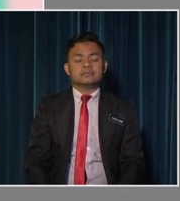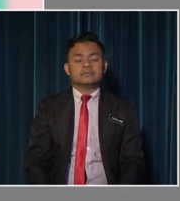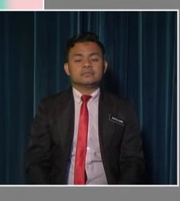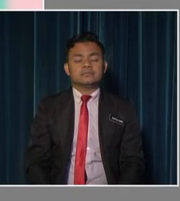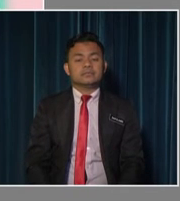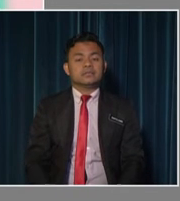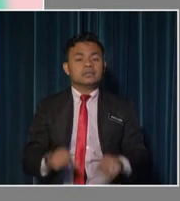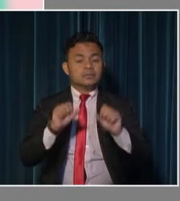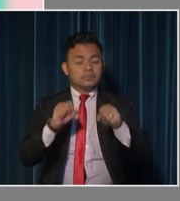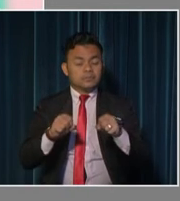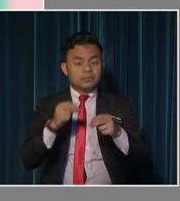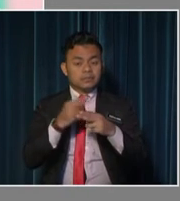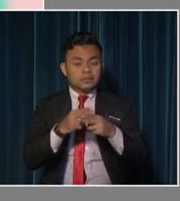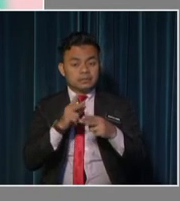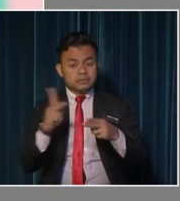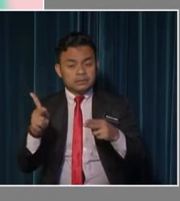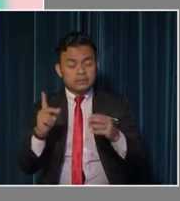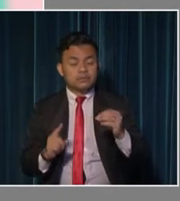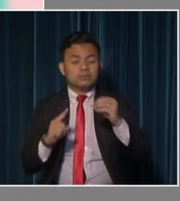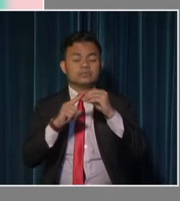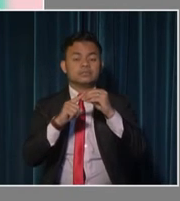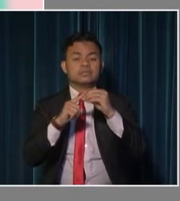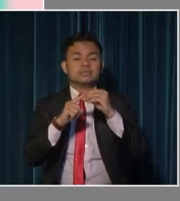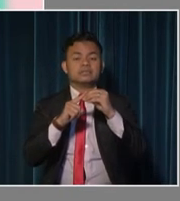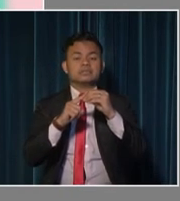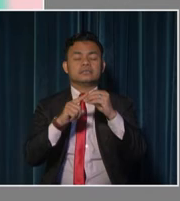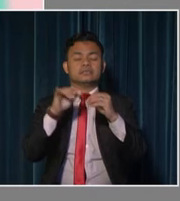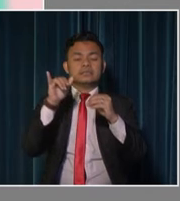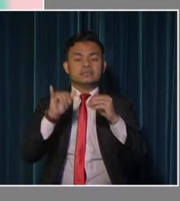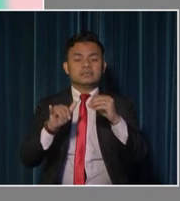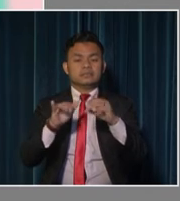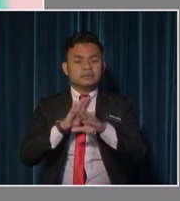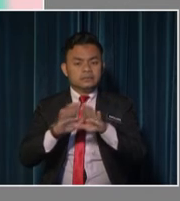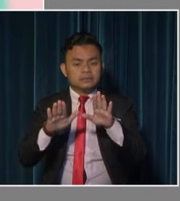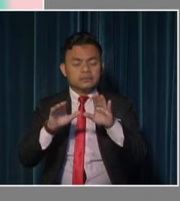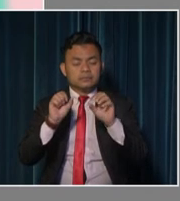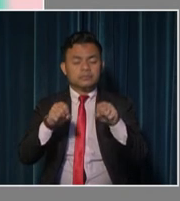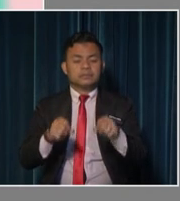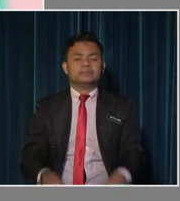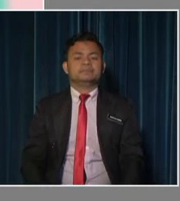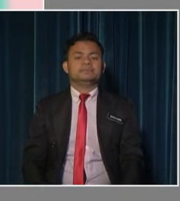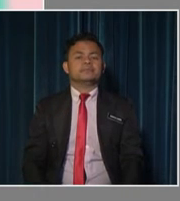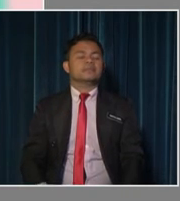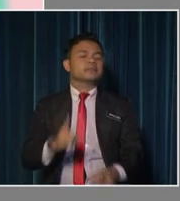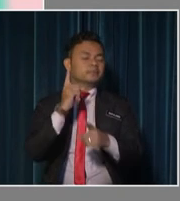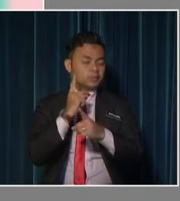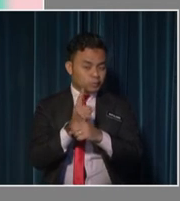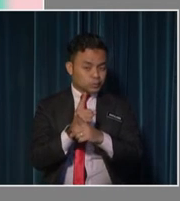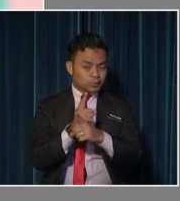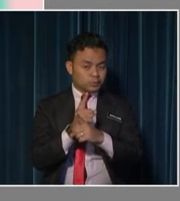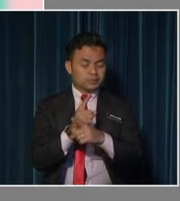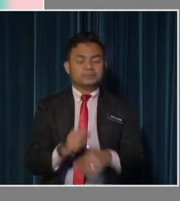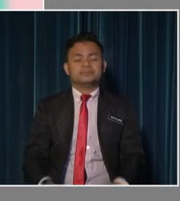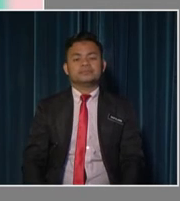Can you name the objects that are insulators? You are right. The insulators